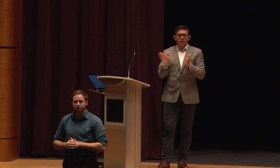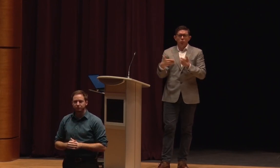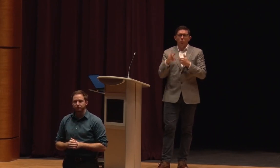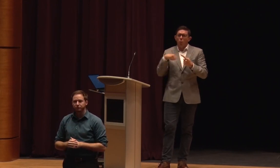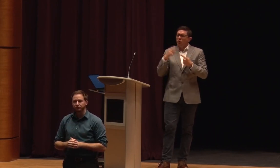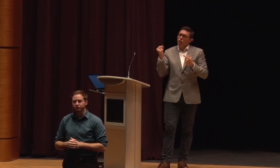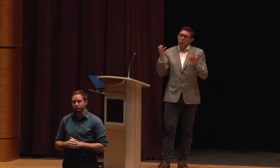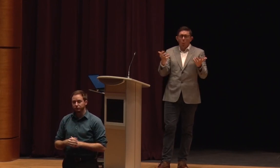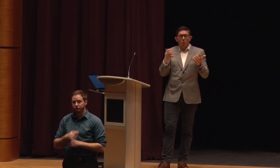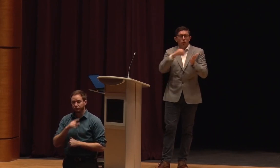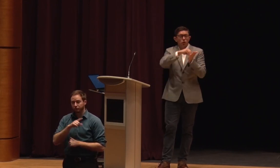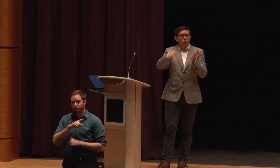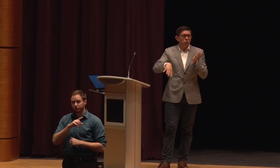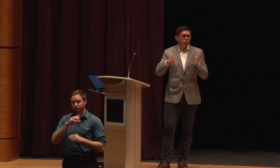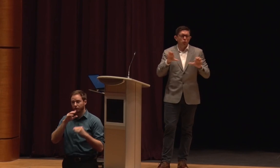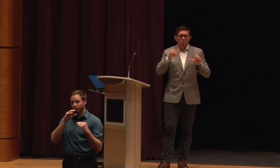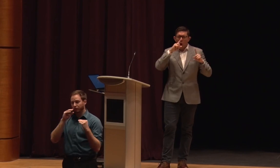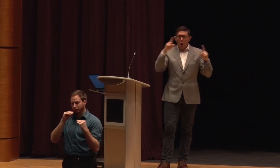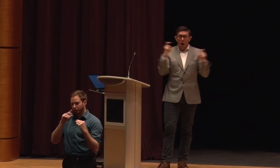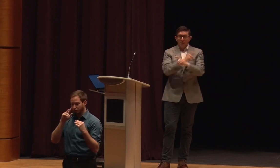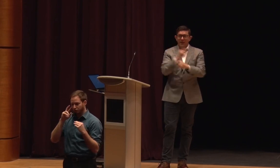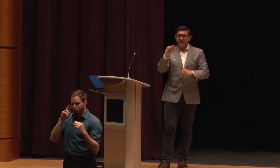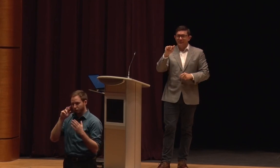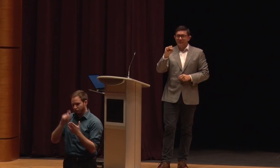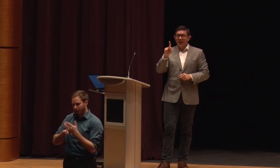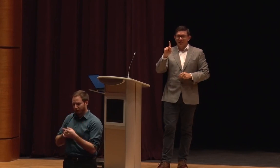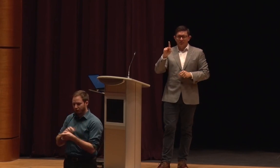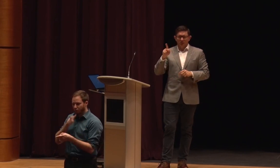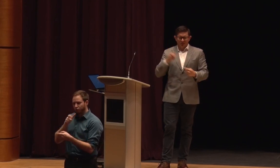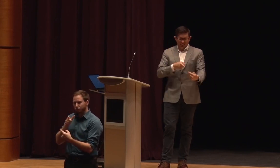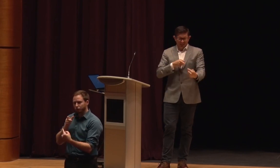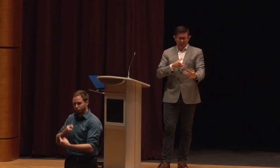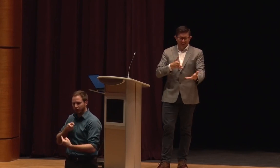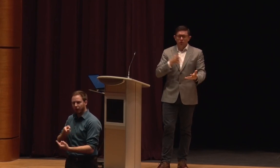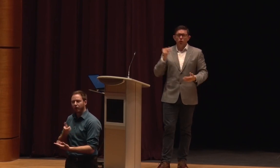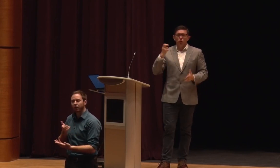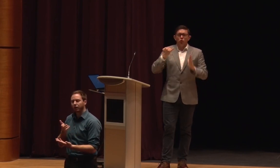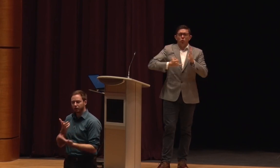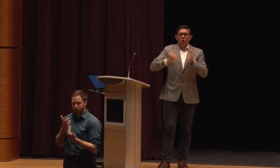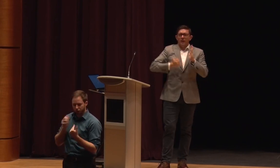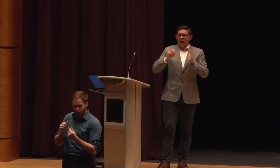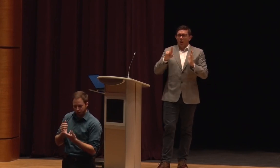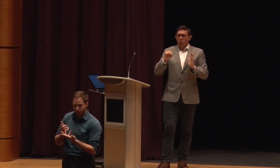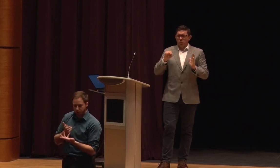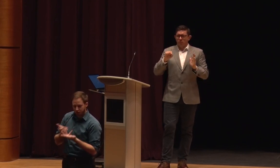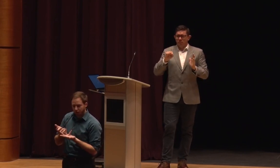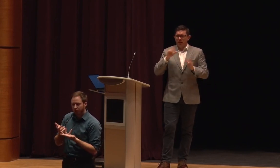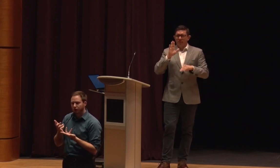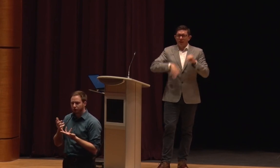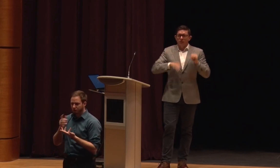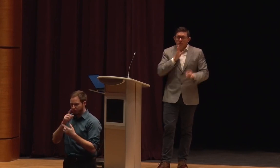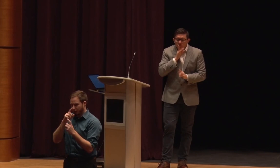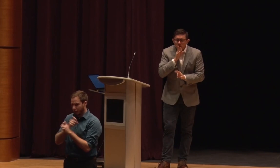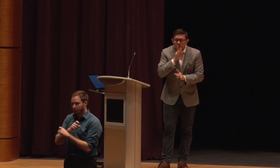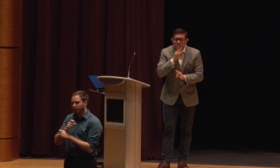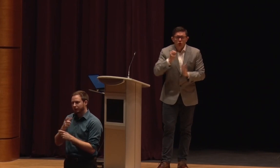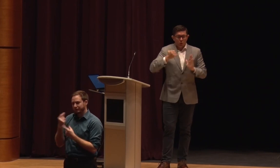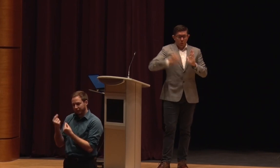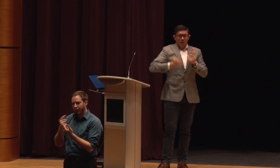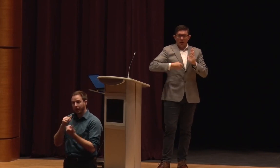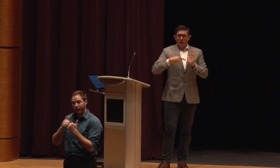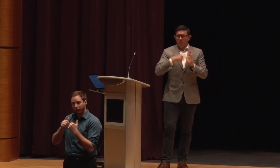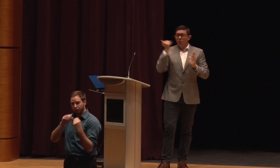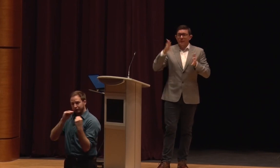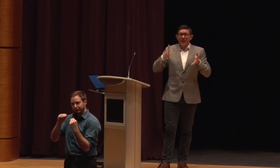And when she finds that someone is struggling in the classroom, and she's trying to get the students to complete a complicated task, she draws it out